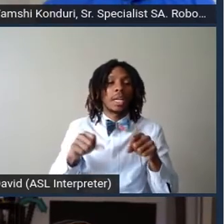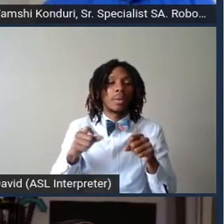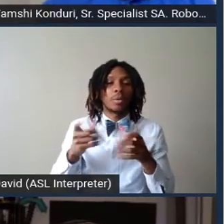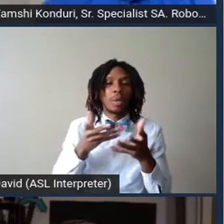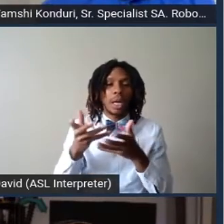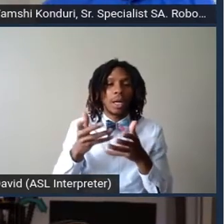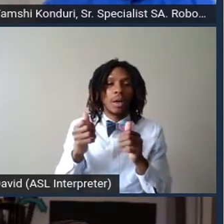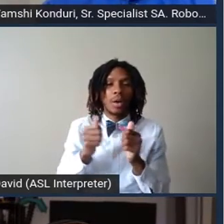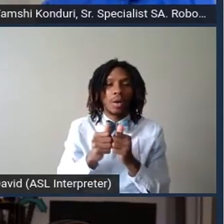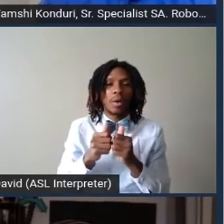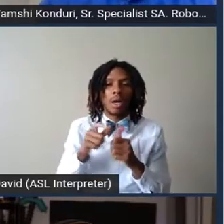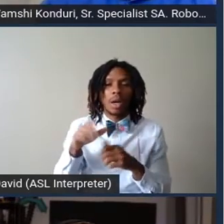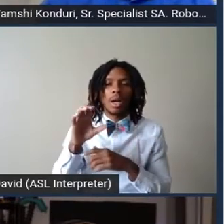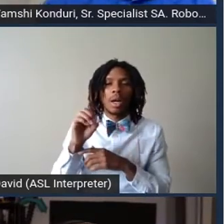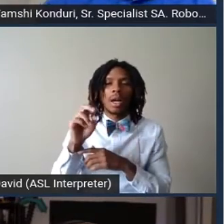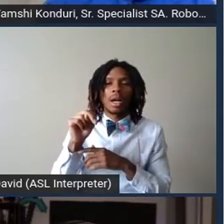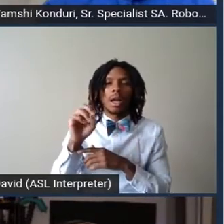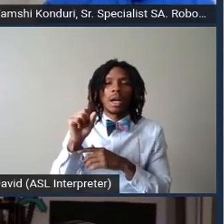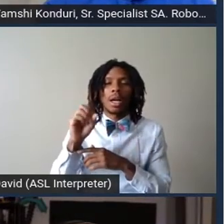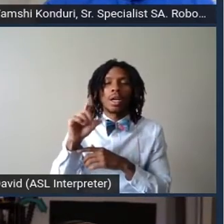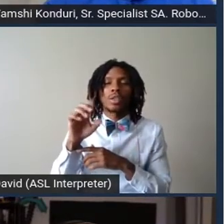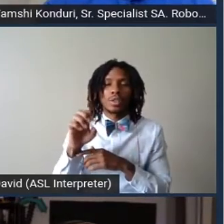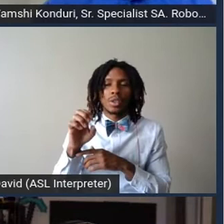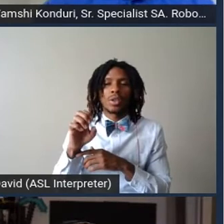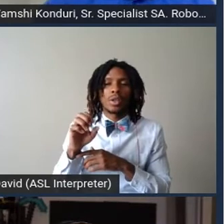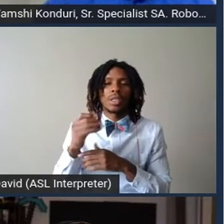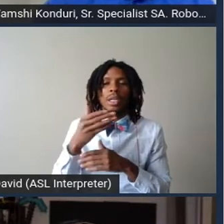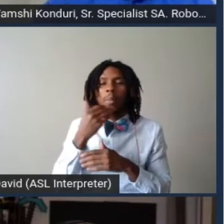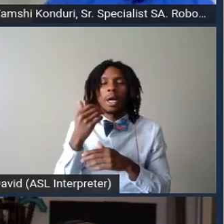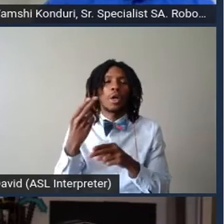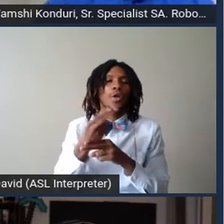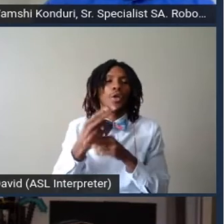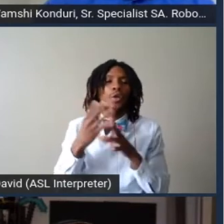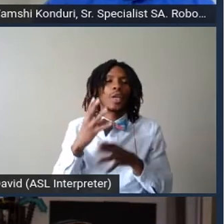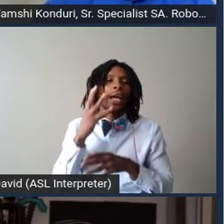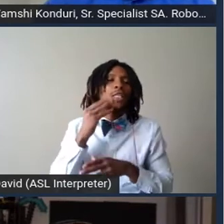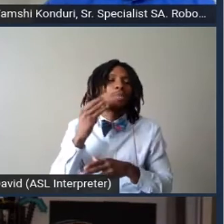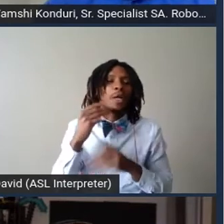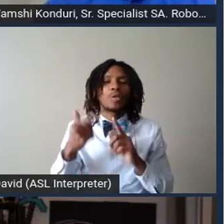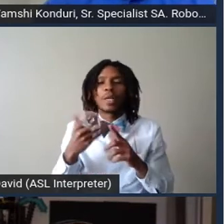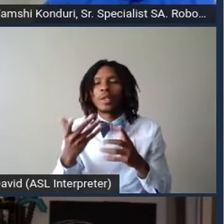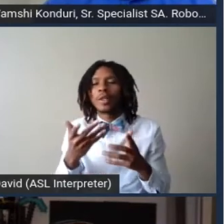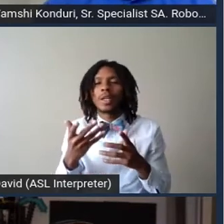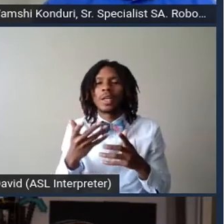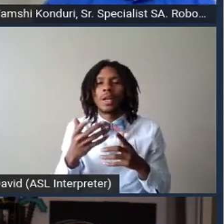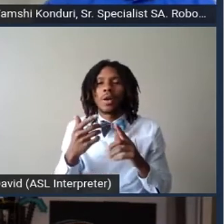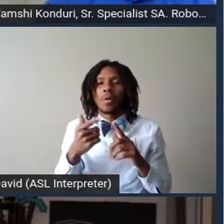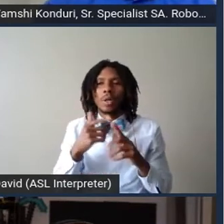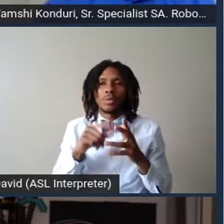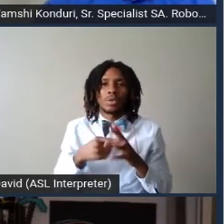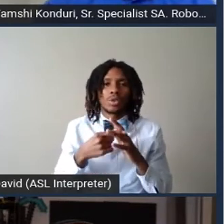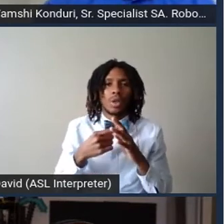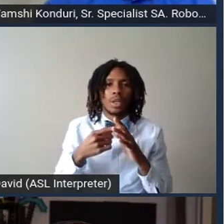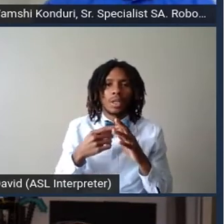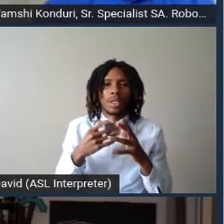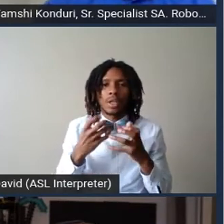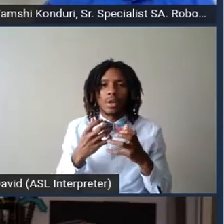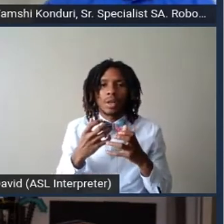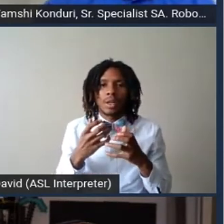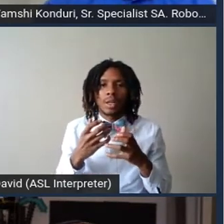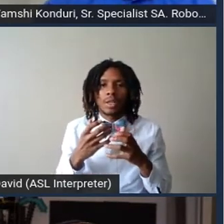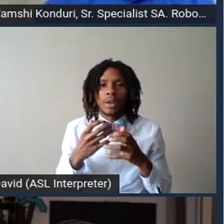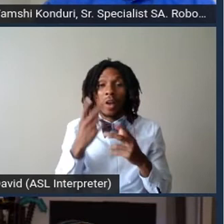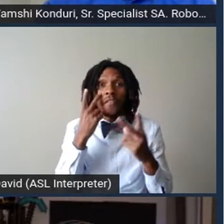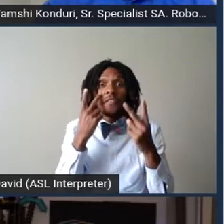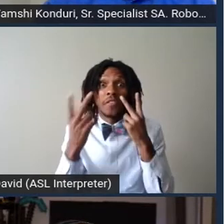it on the console. It gives a better user experience when you're just getting started with it and you want visual